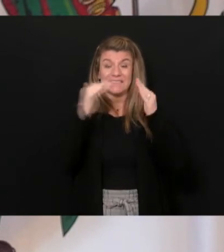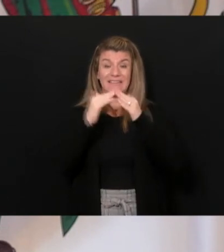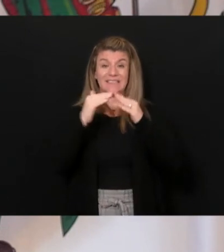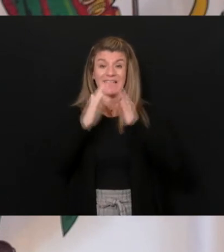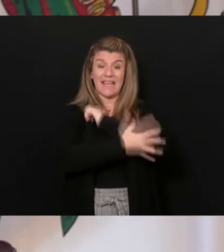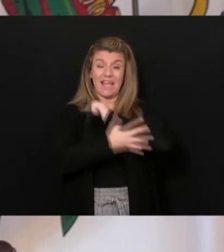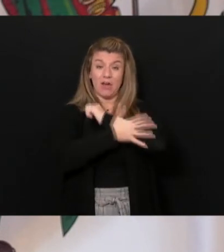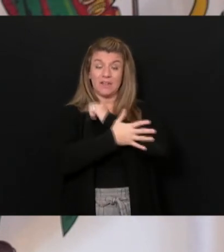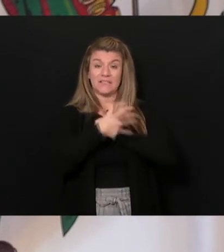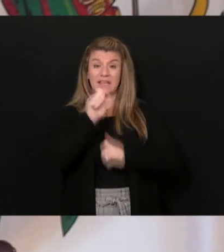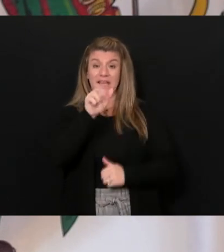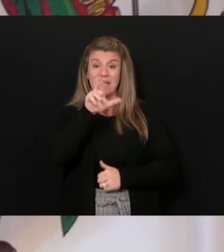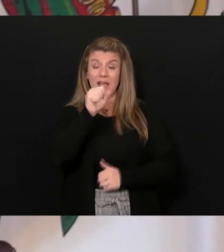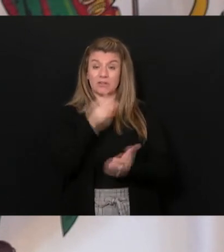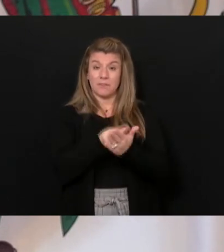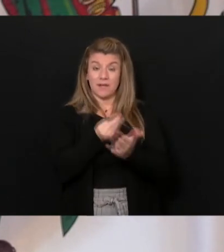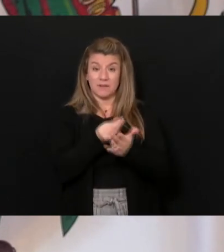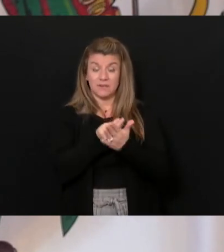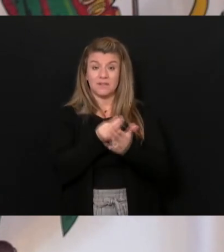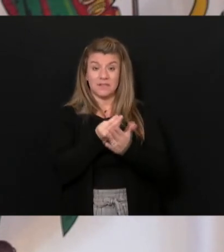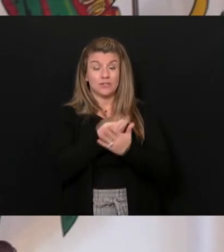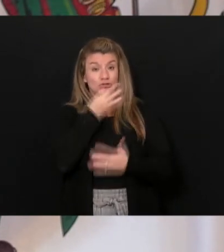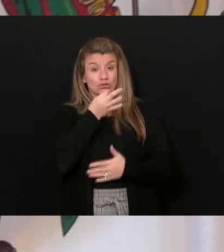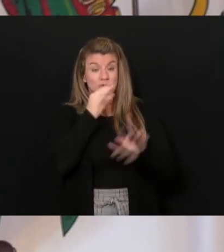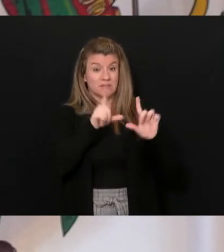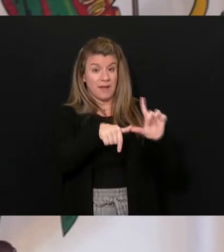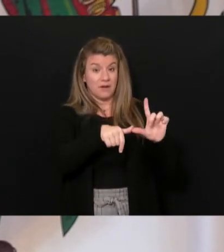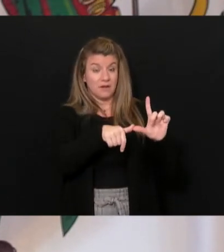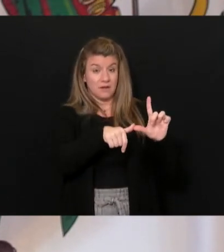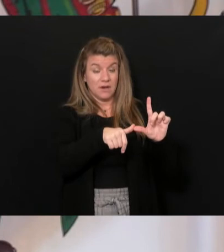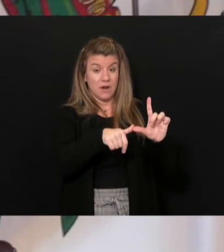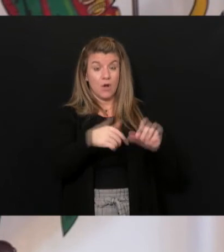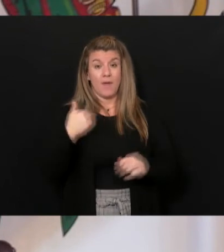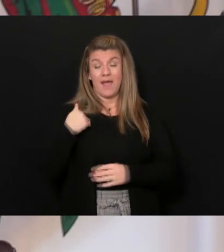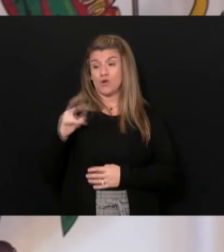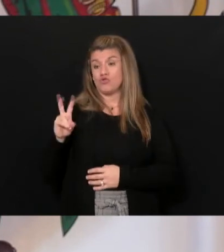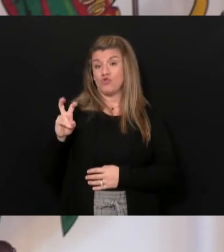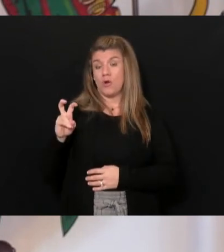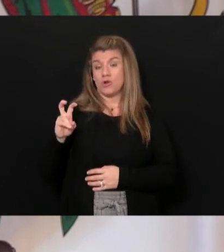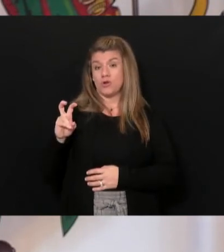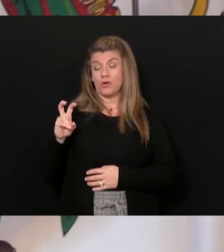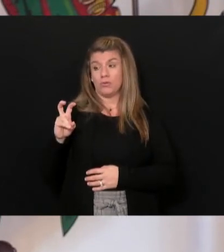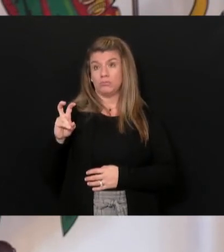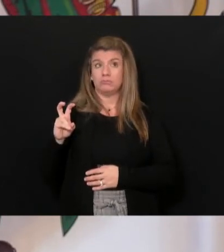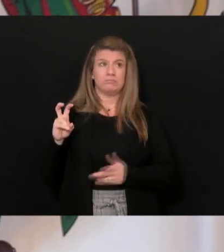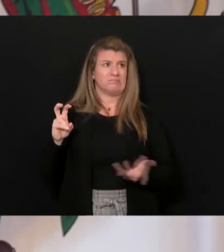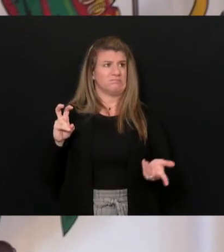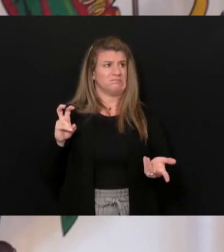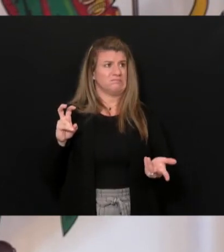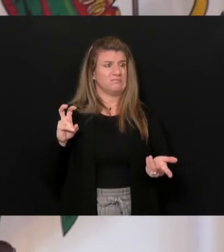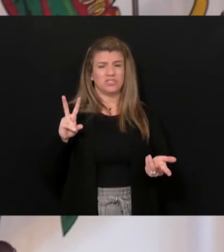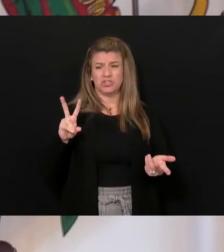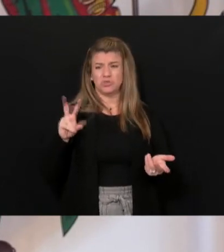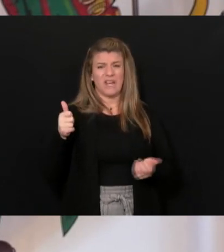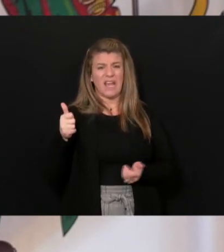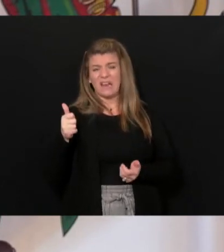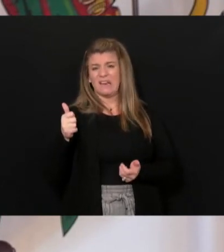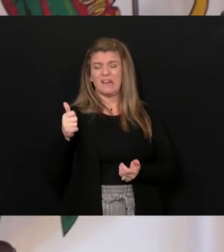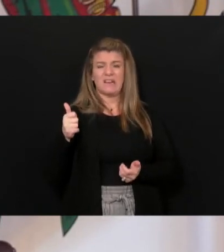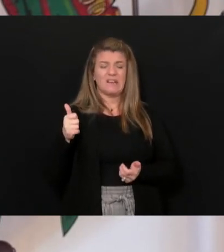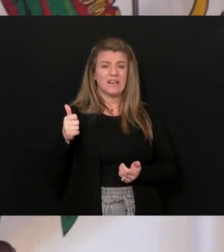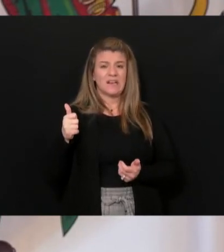money. We bumped it up from 200 to, I don't know if it was 210,